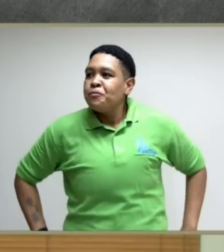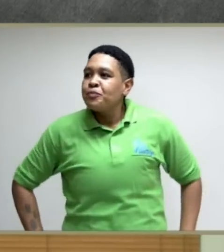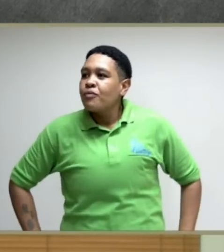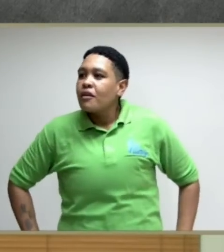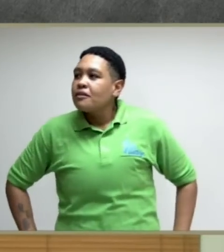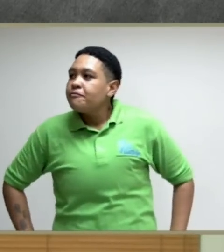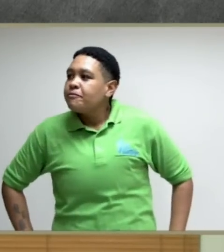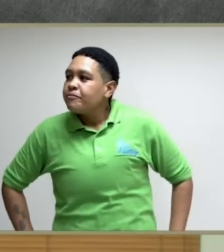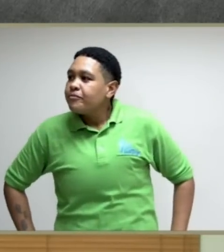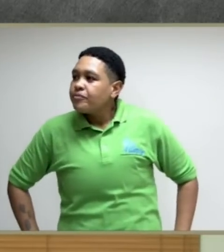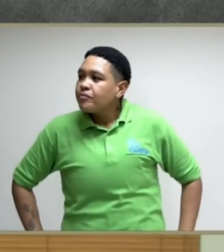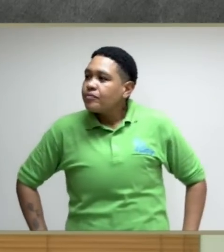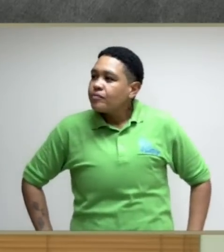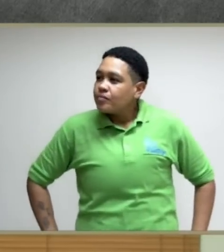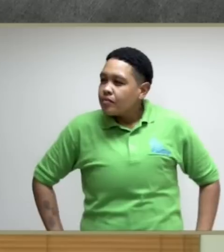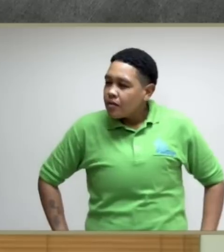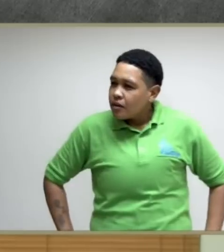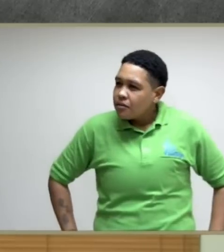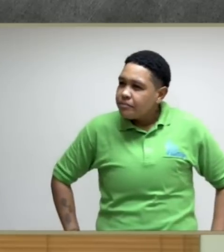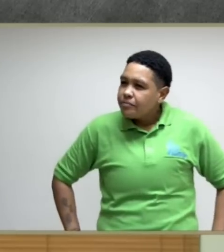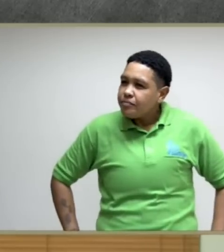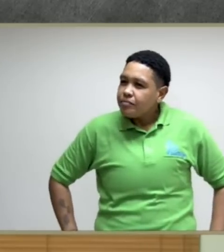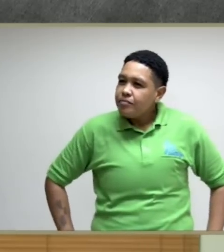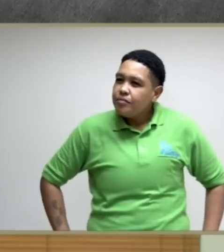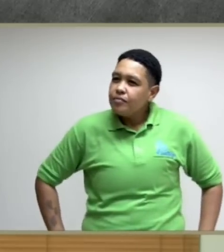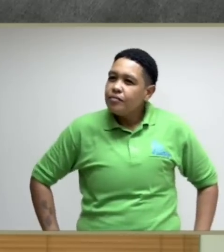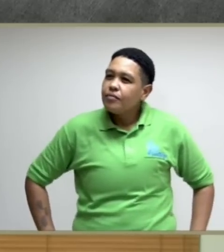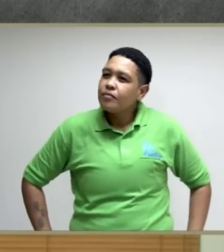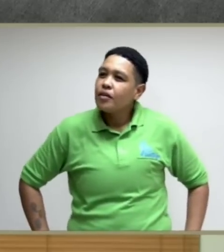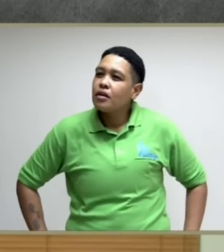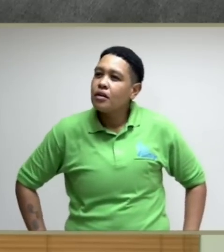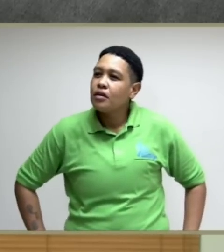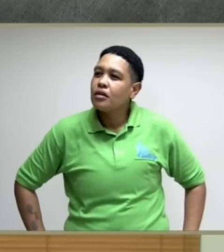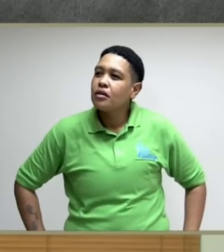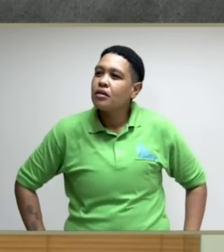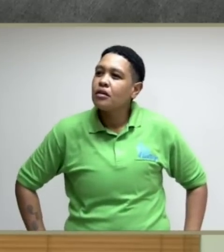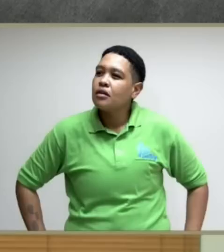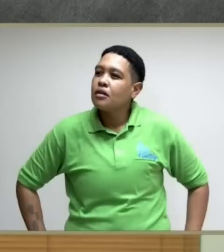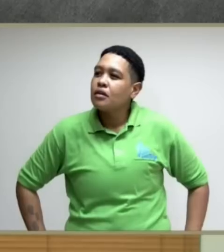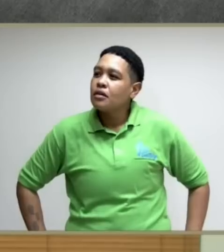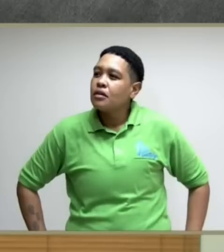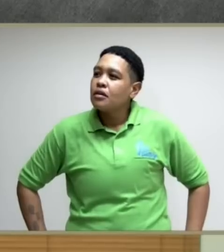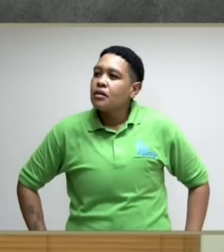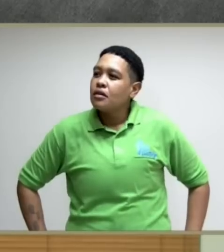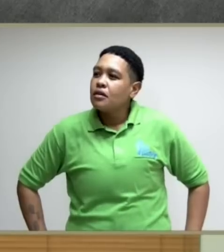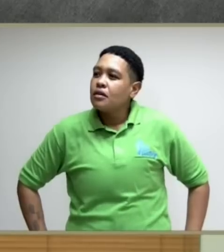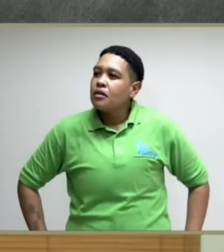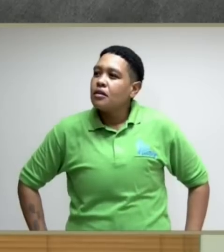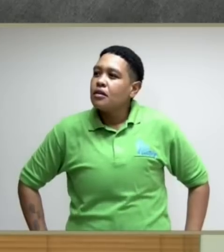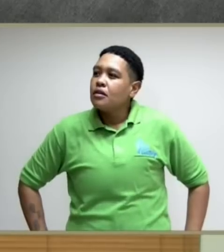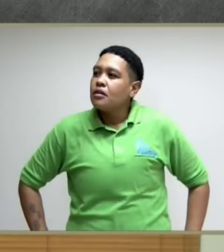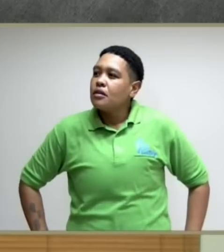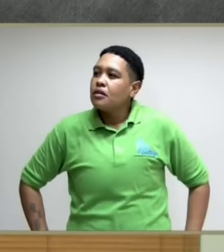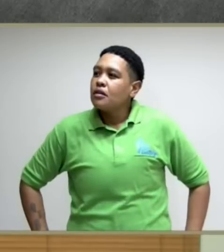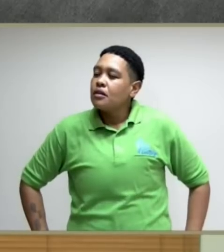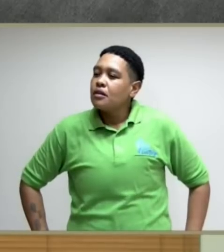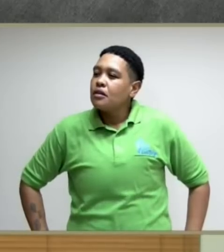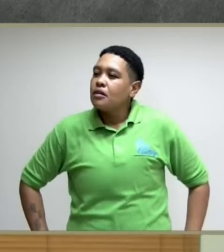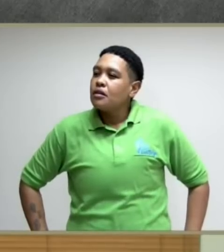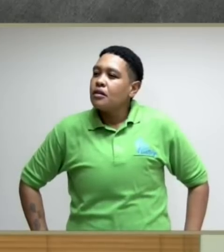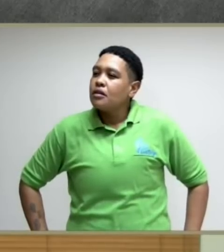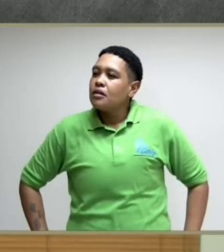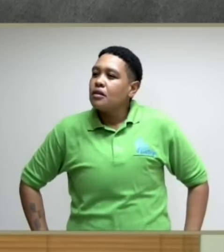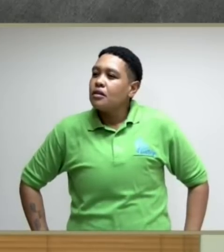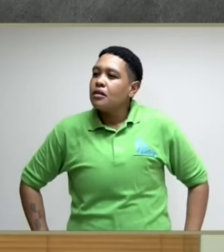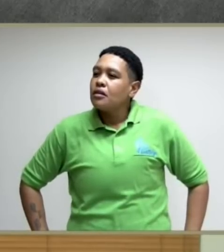So in terms of the positivity rate, which is the proportion of our positive tests, our tests that are